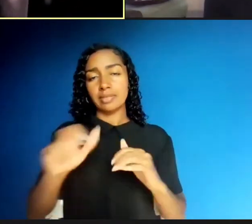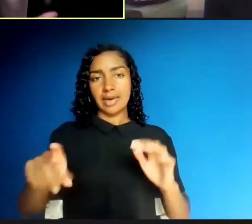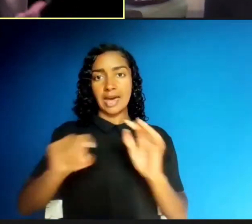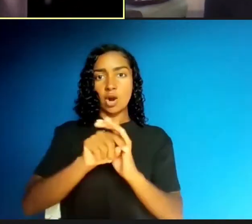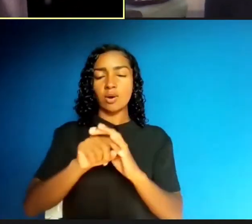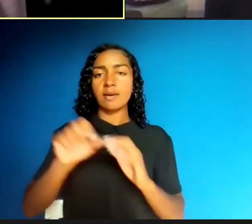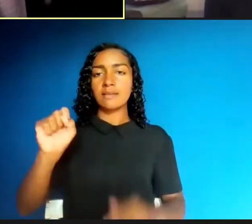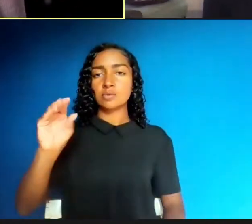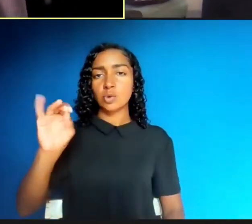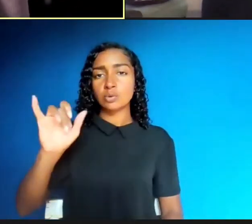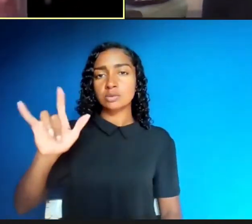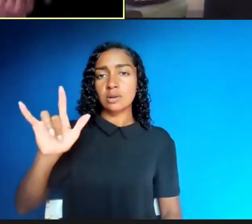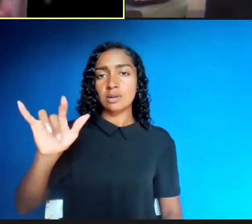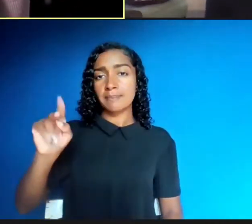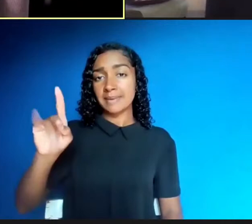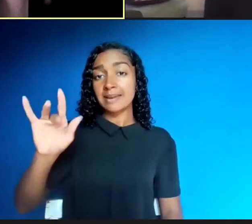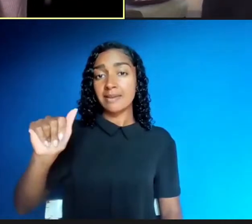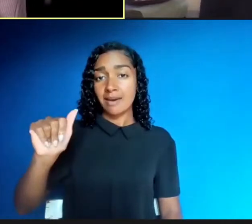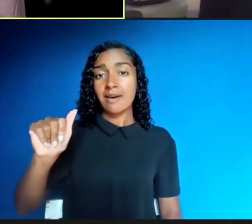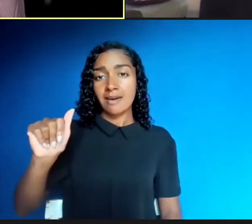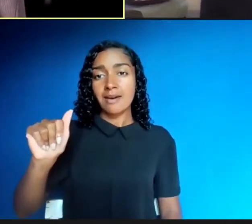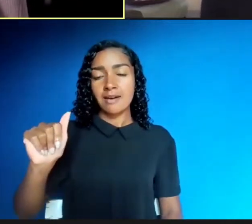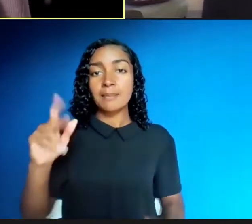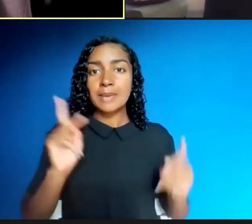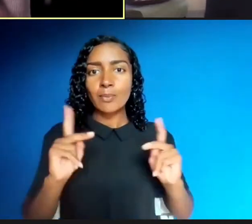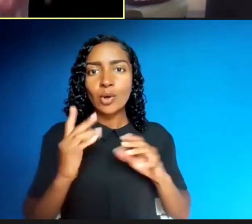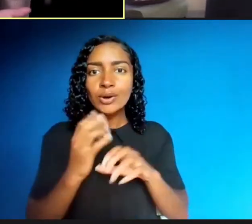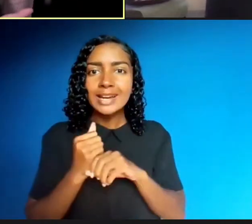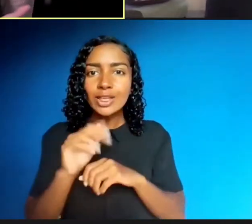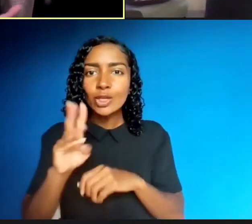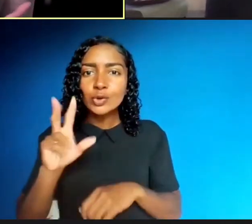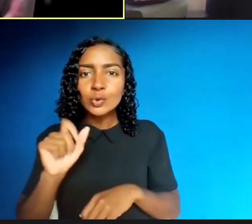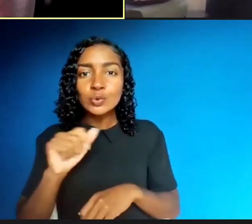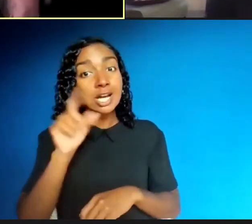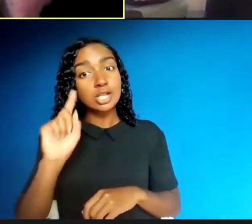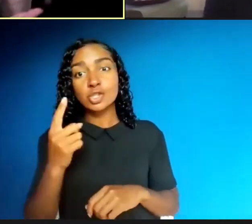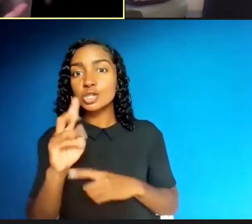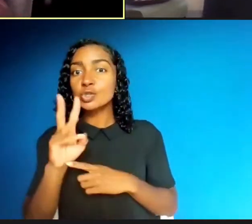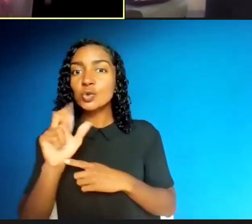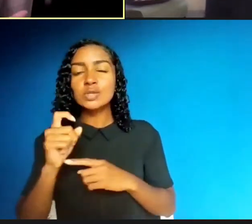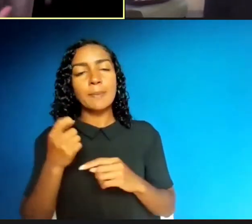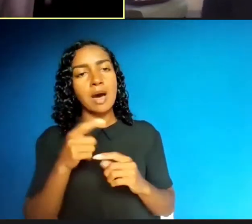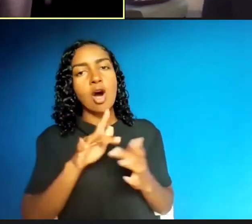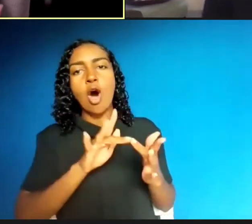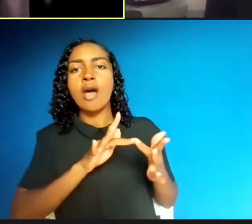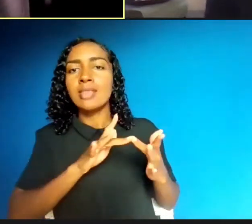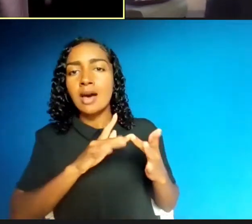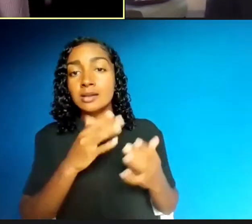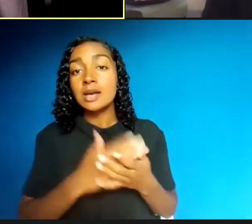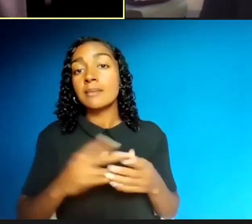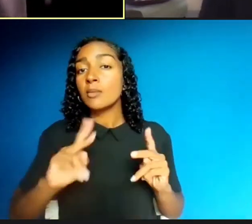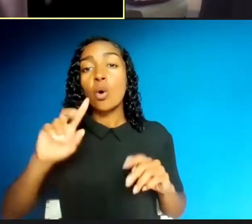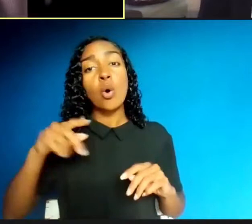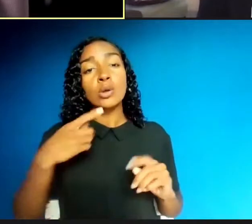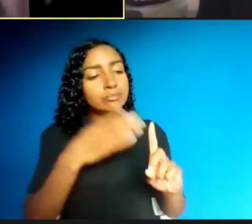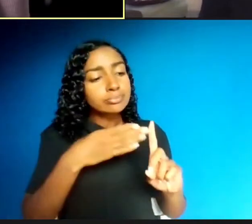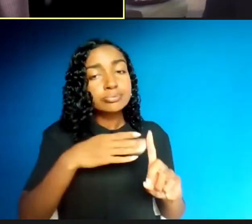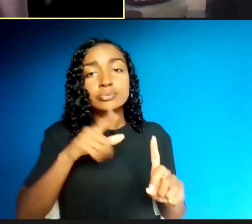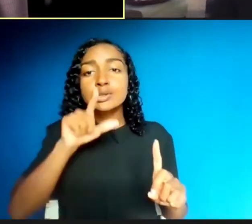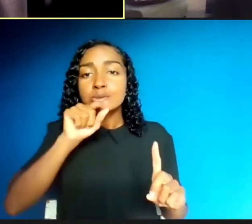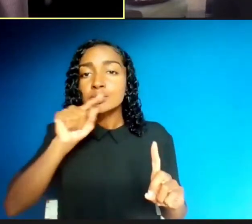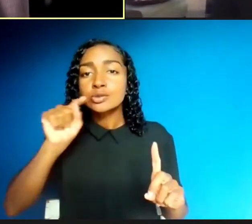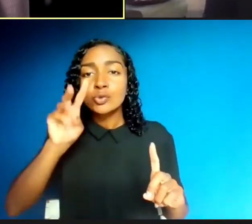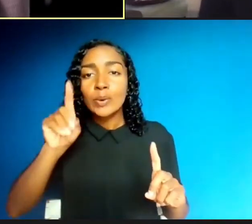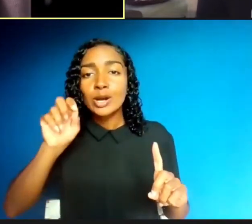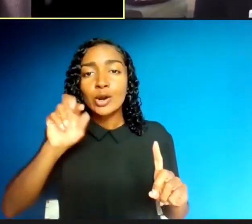too, people are getting their news like they're not just from like the news, either they're getting it from online, like some people are only on Twitter, or like they might be even like younger